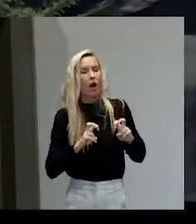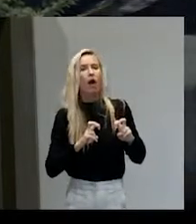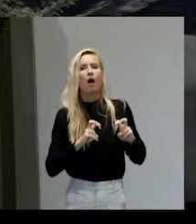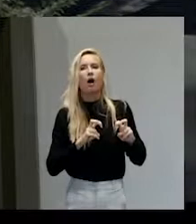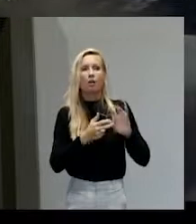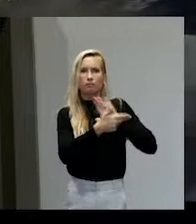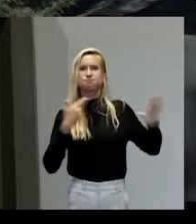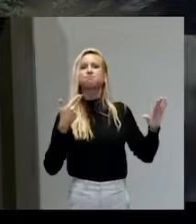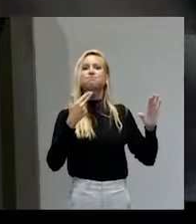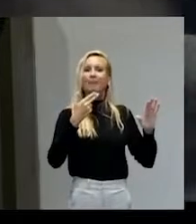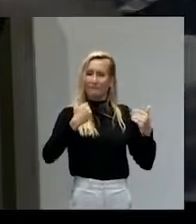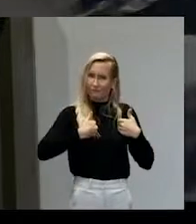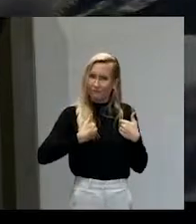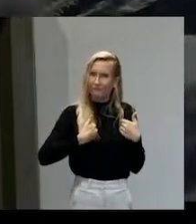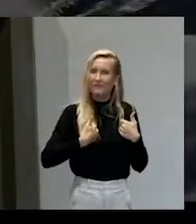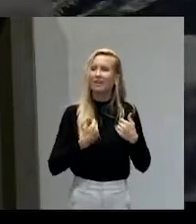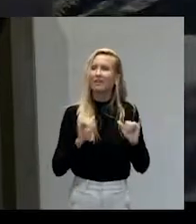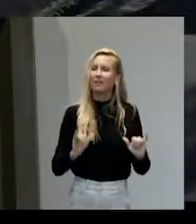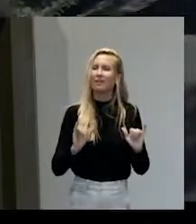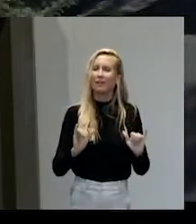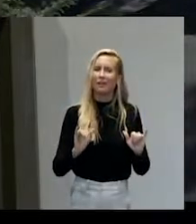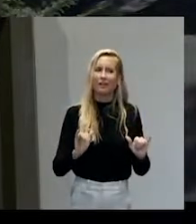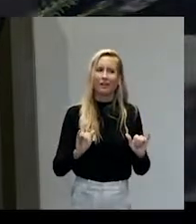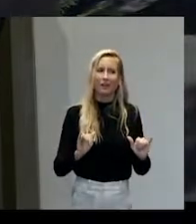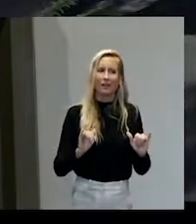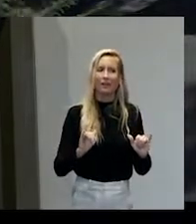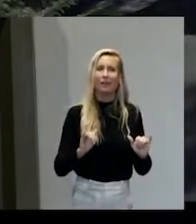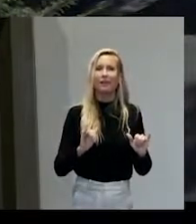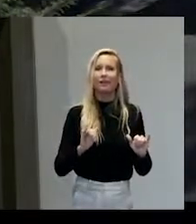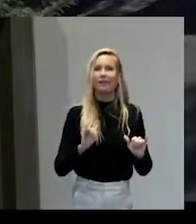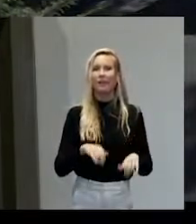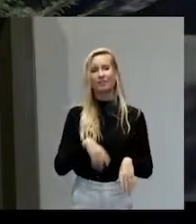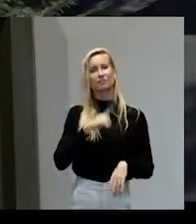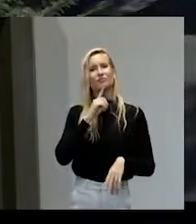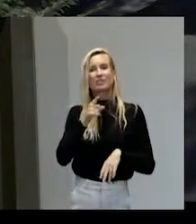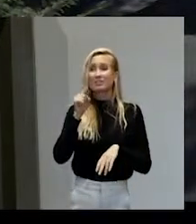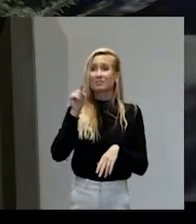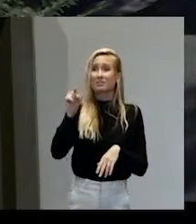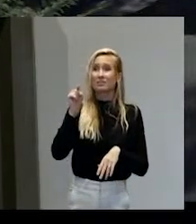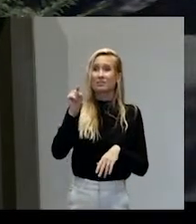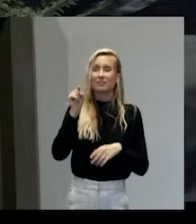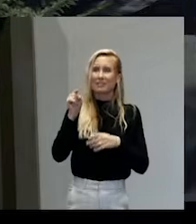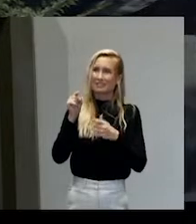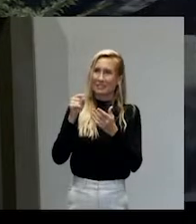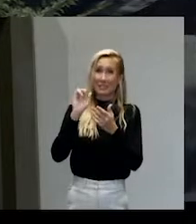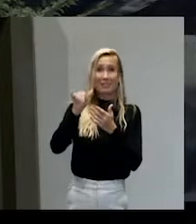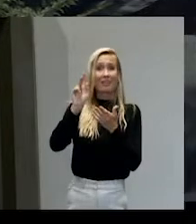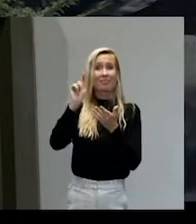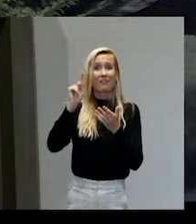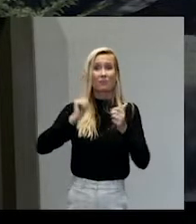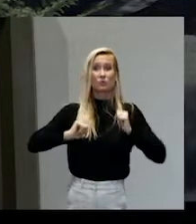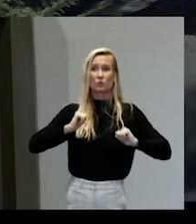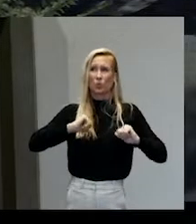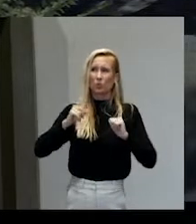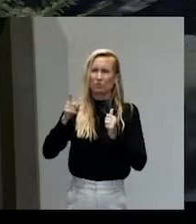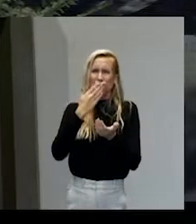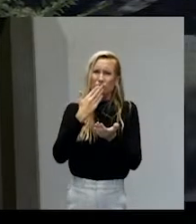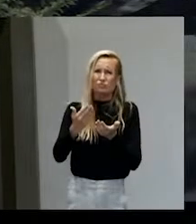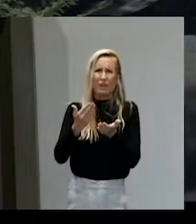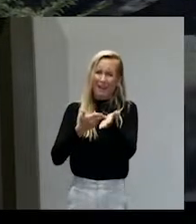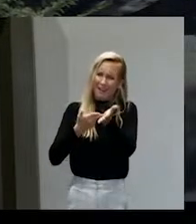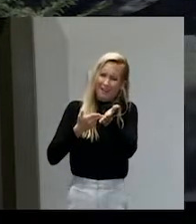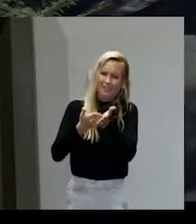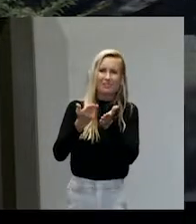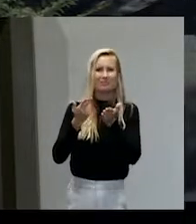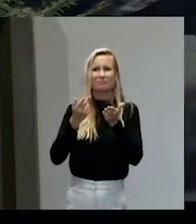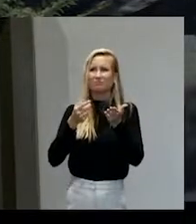cry, etc., it also is a very honest, strong representation of what it means, as